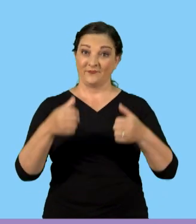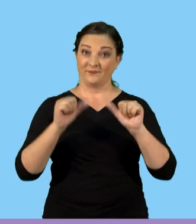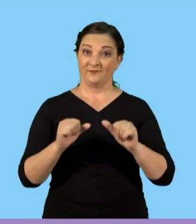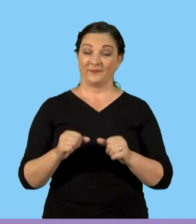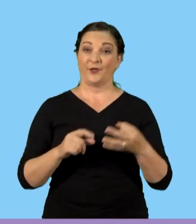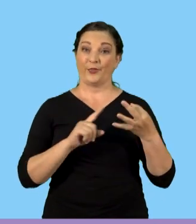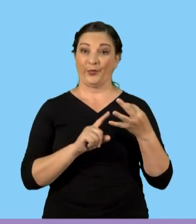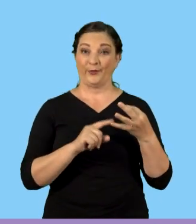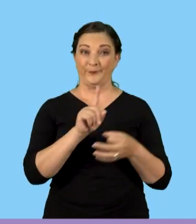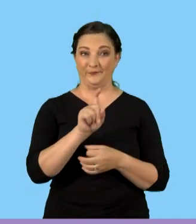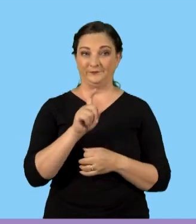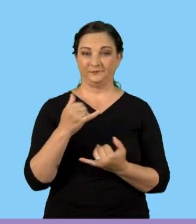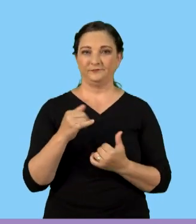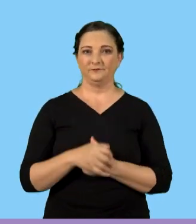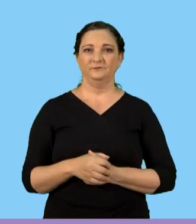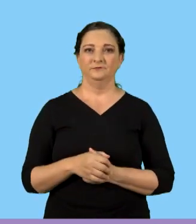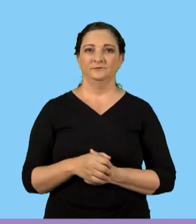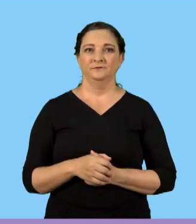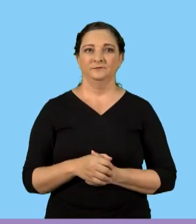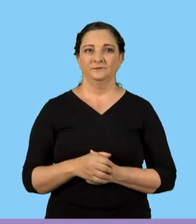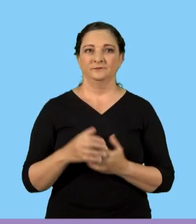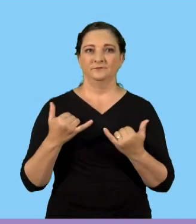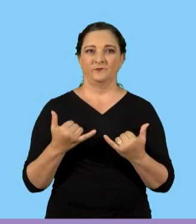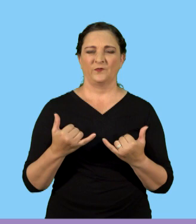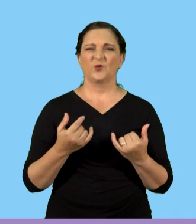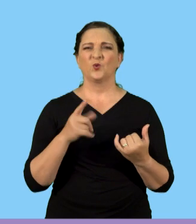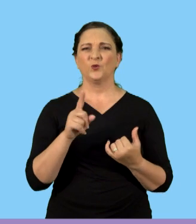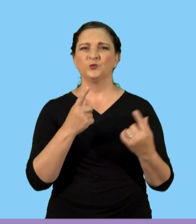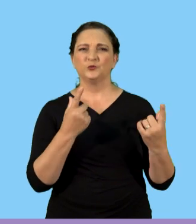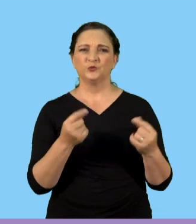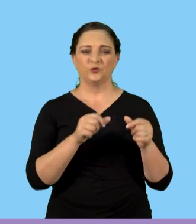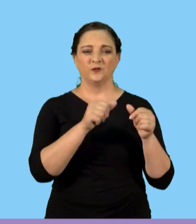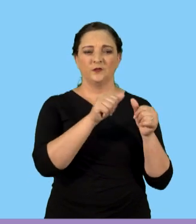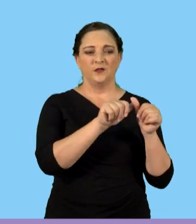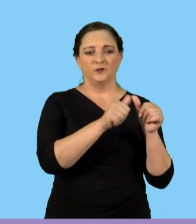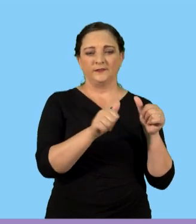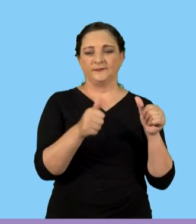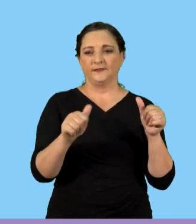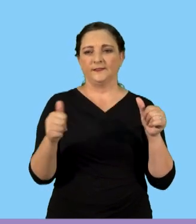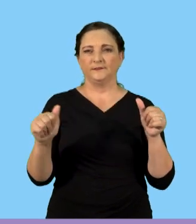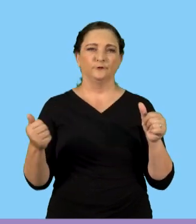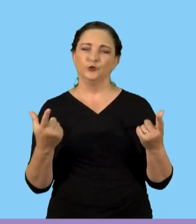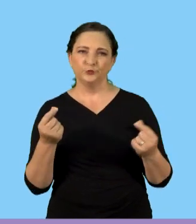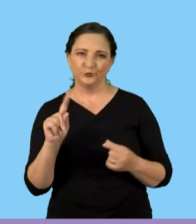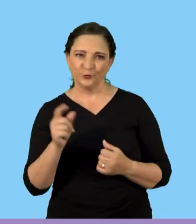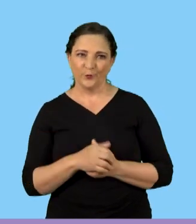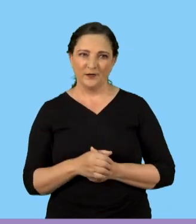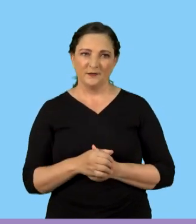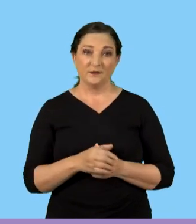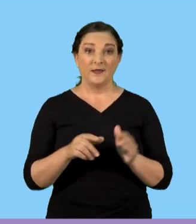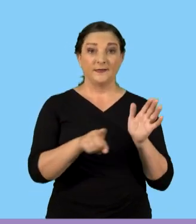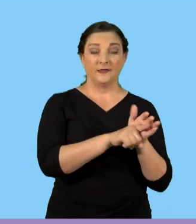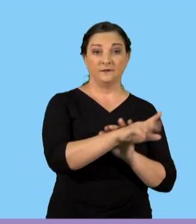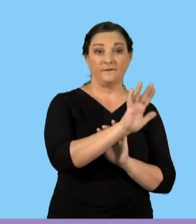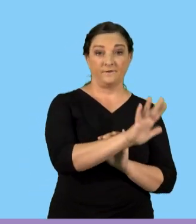What about the third one there? We are going to look at what we are doing to move to the next number. So from negative 5 to